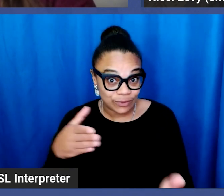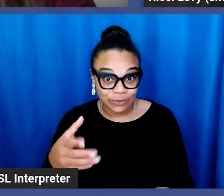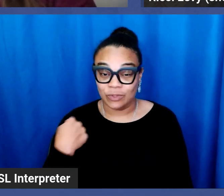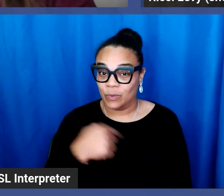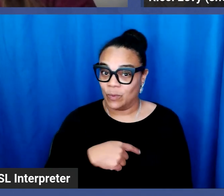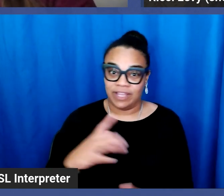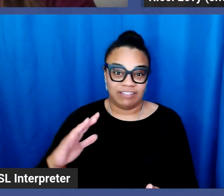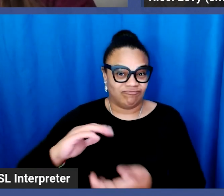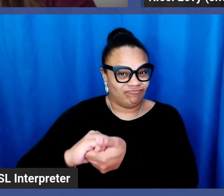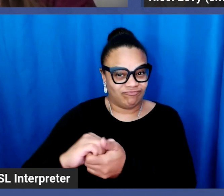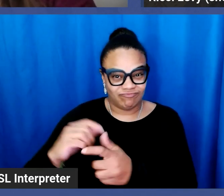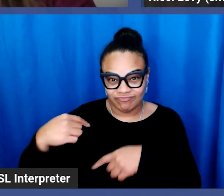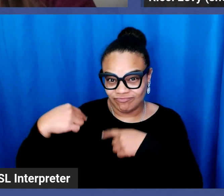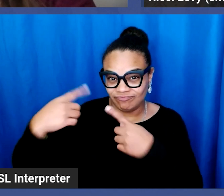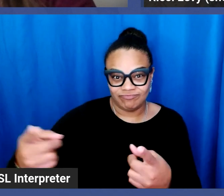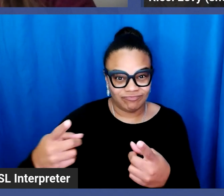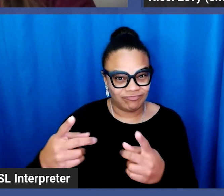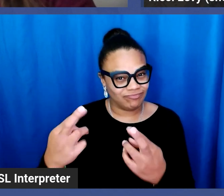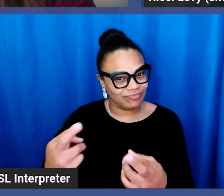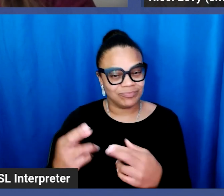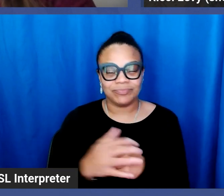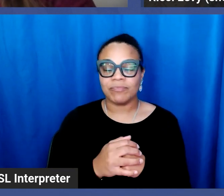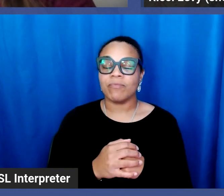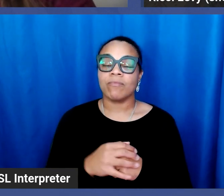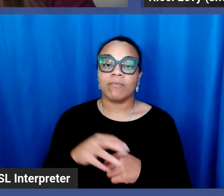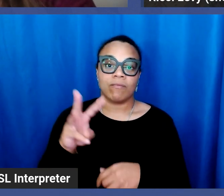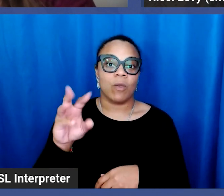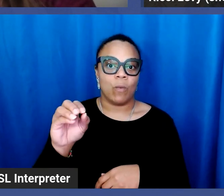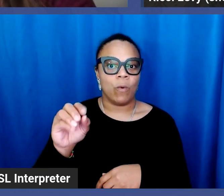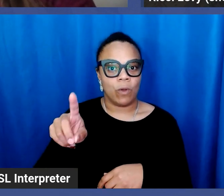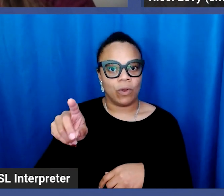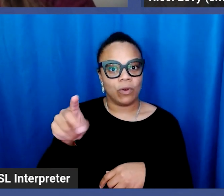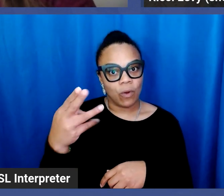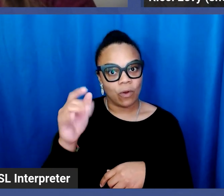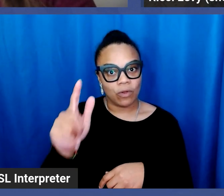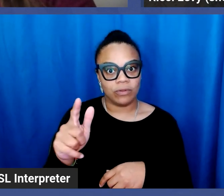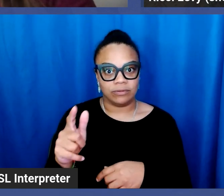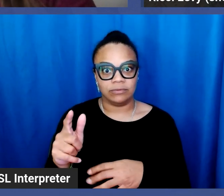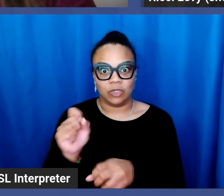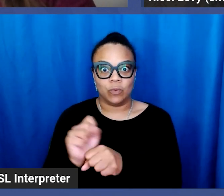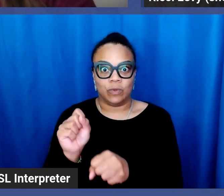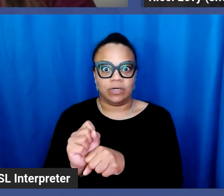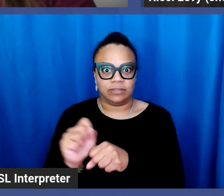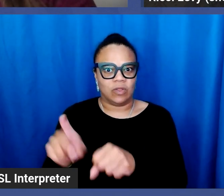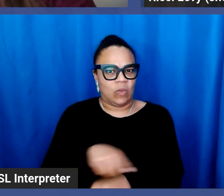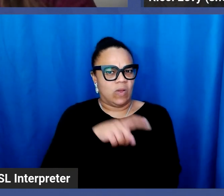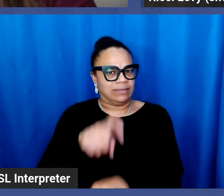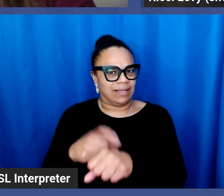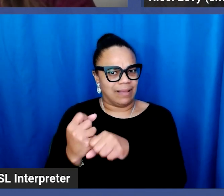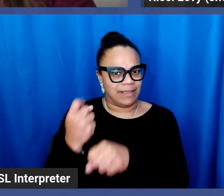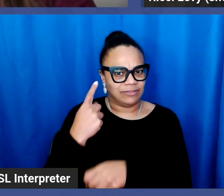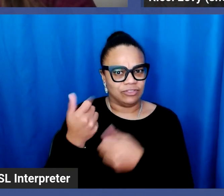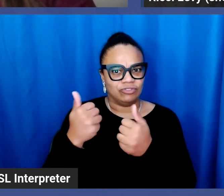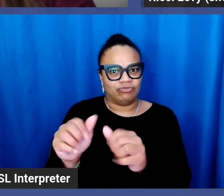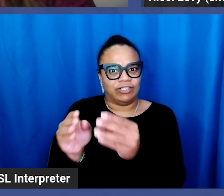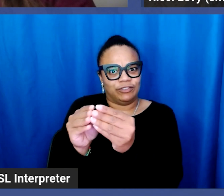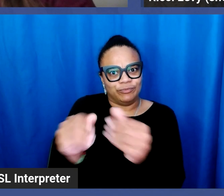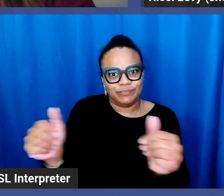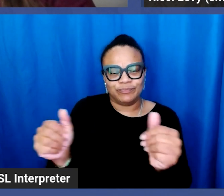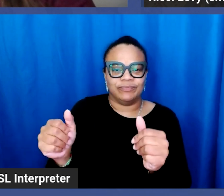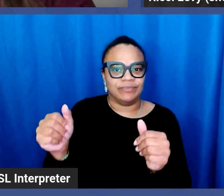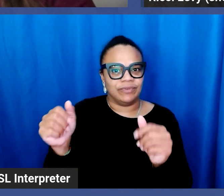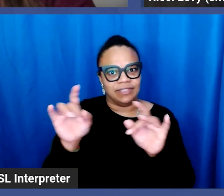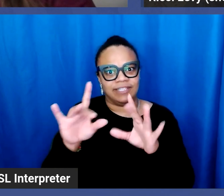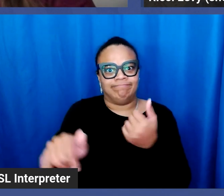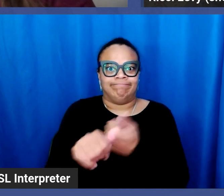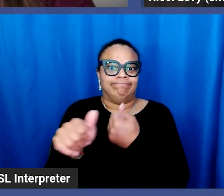back. And Woodhull spent a lot of time last year working to defeat the harmful legislation that India is going to speak about